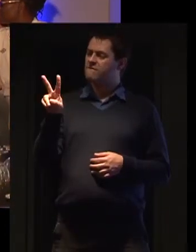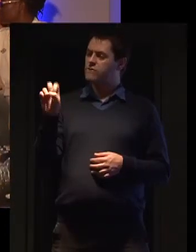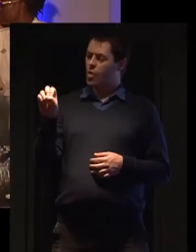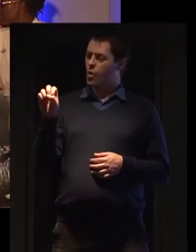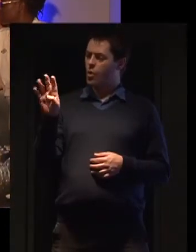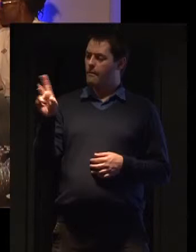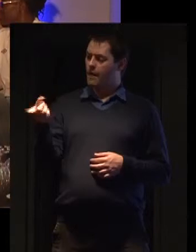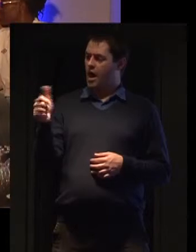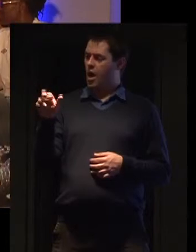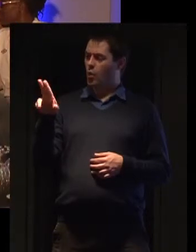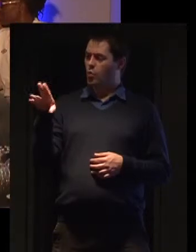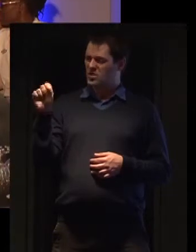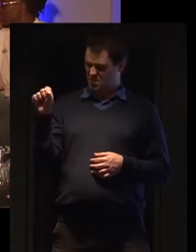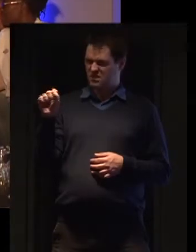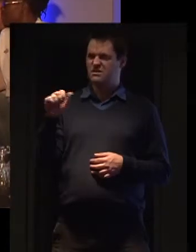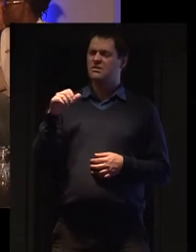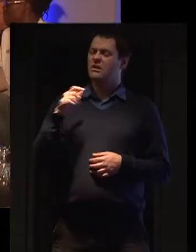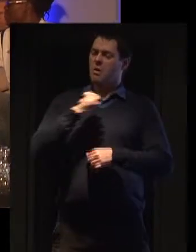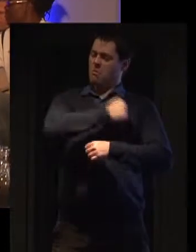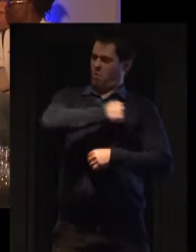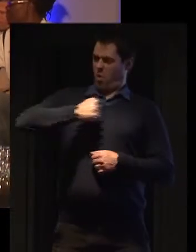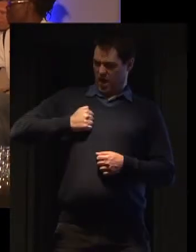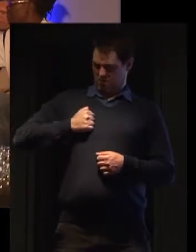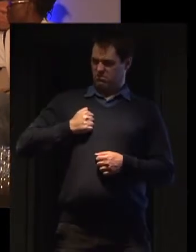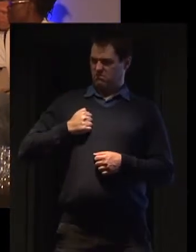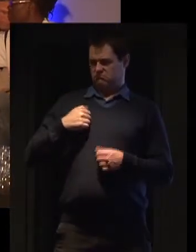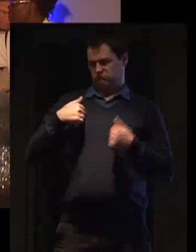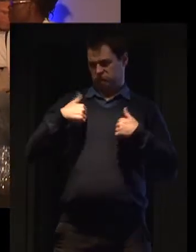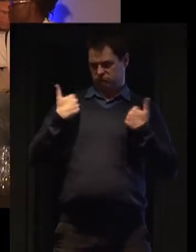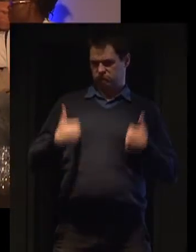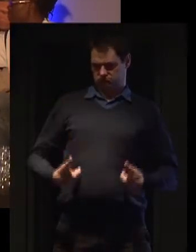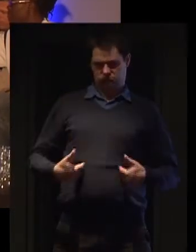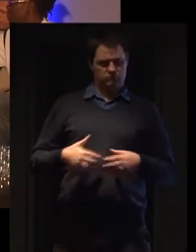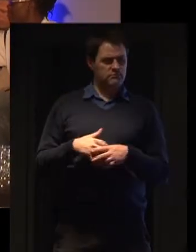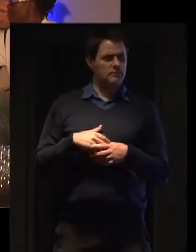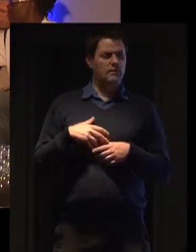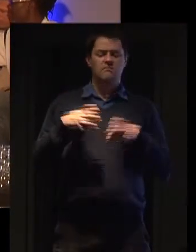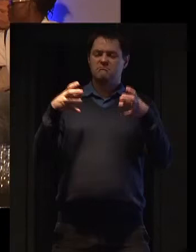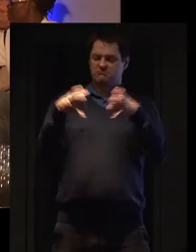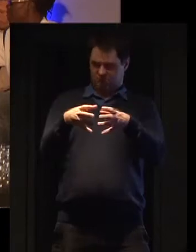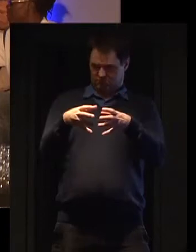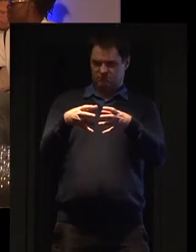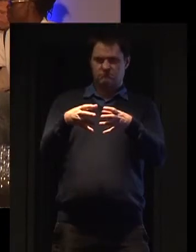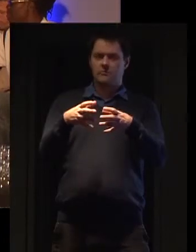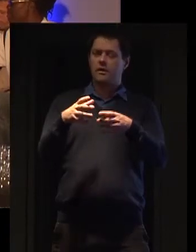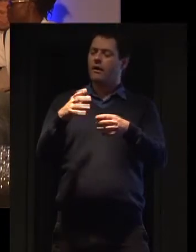are from Poland, from Wrocław. I represent the Association of Disabled Supporters